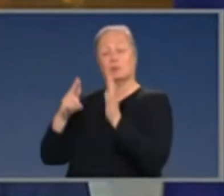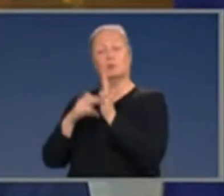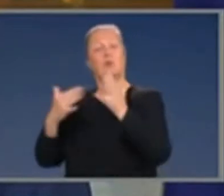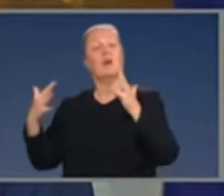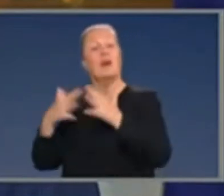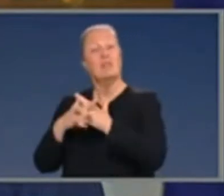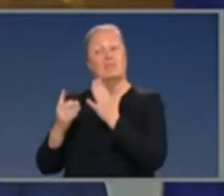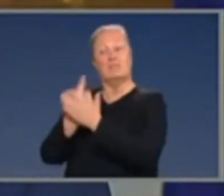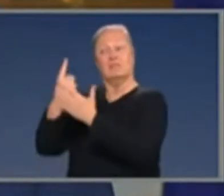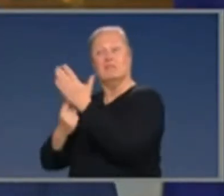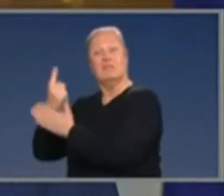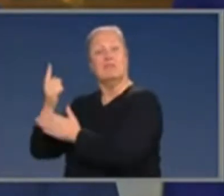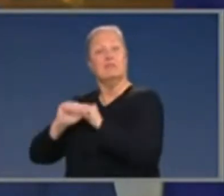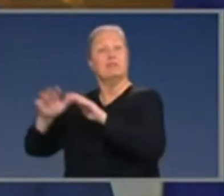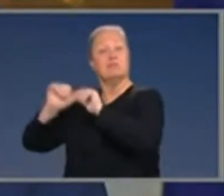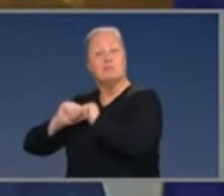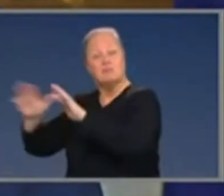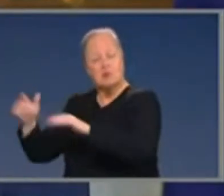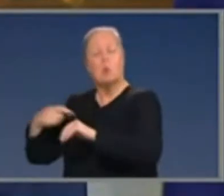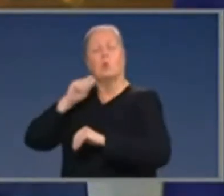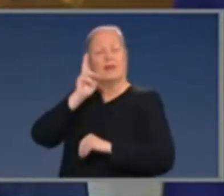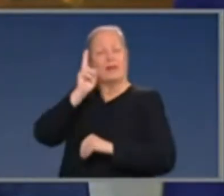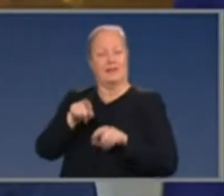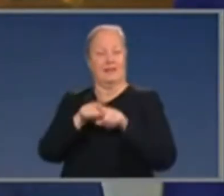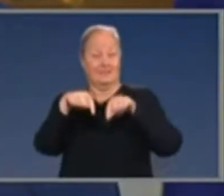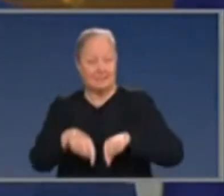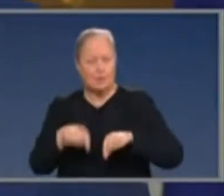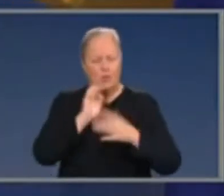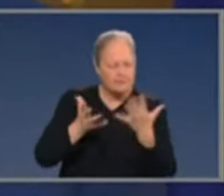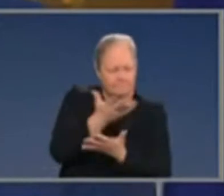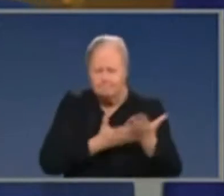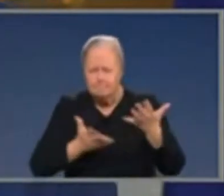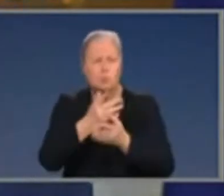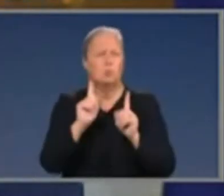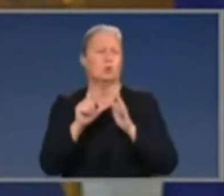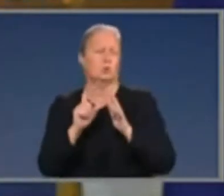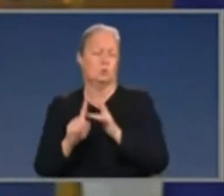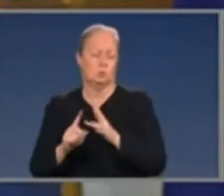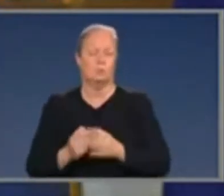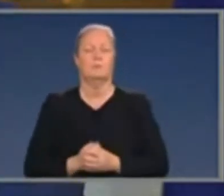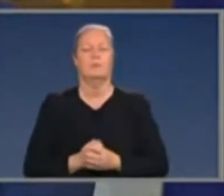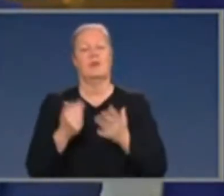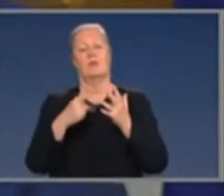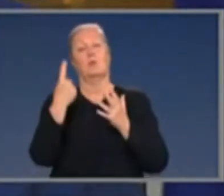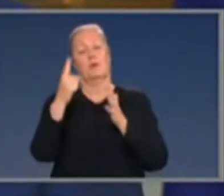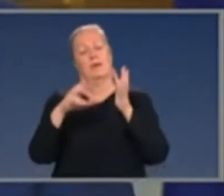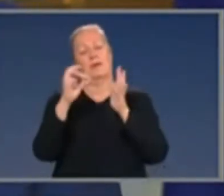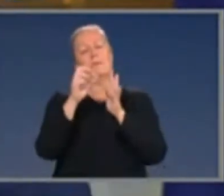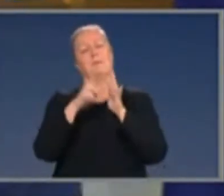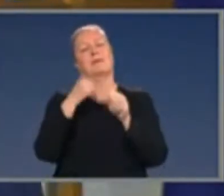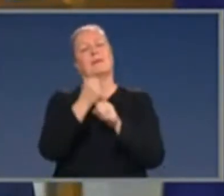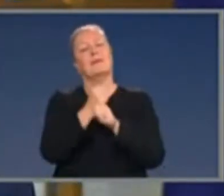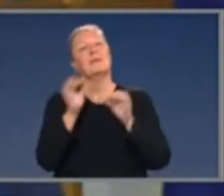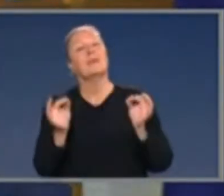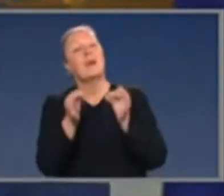South Wales. Biggest concern at the moment is a facility in Epping Gardens. Again,